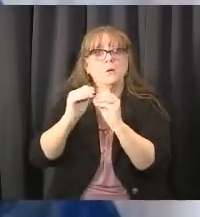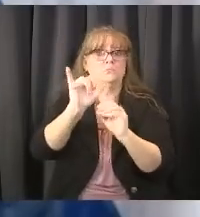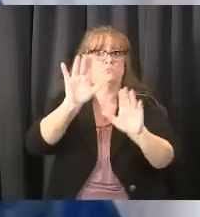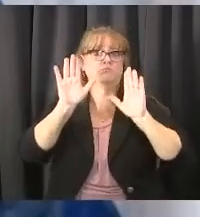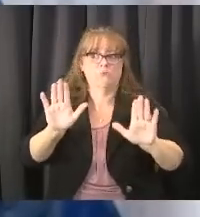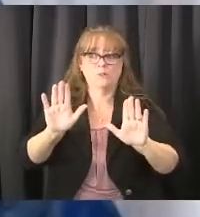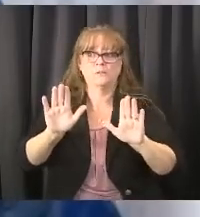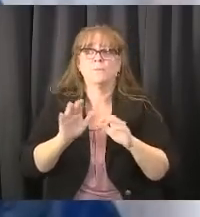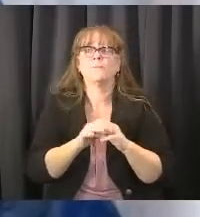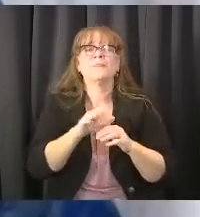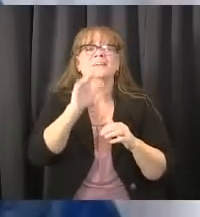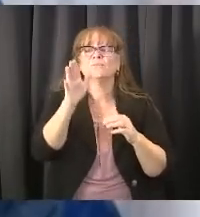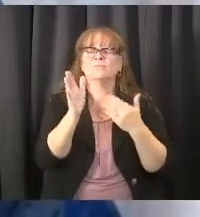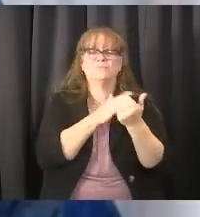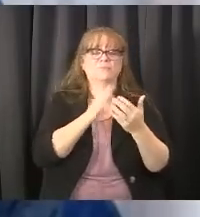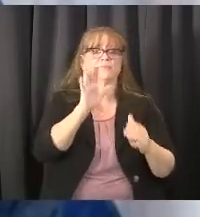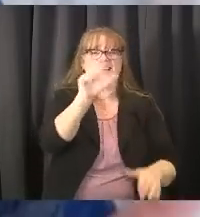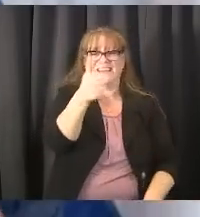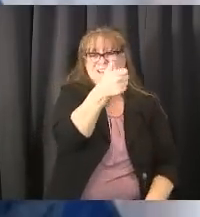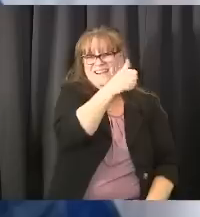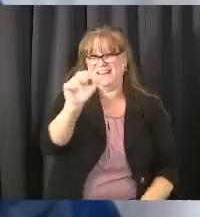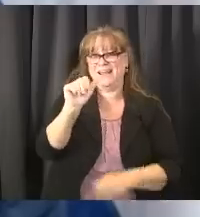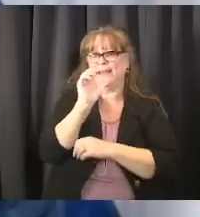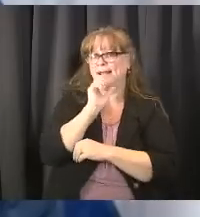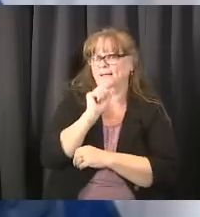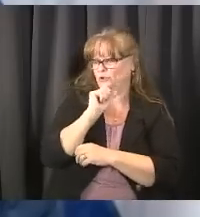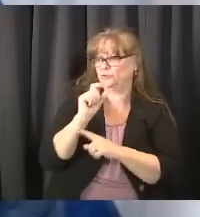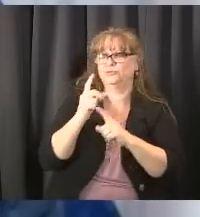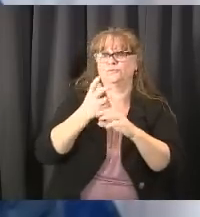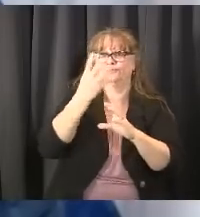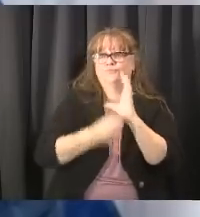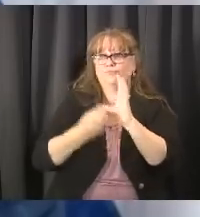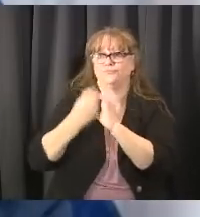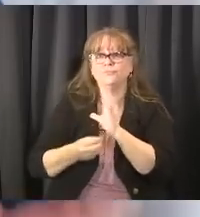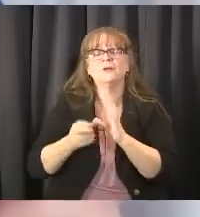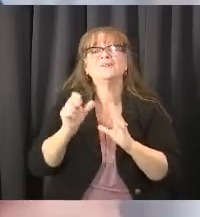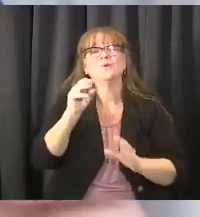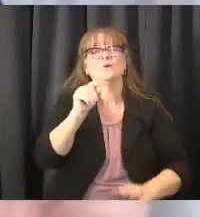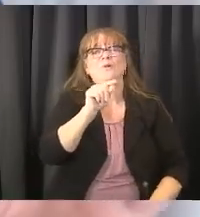hospitalized and do make it out successfully. This is not a good virus to get at any age,